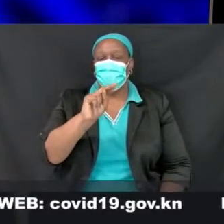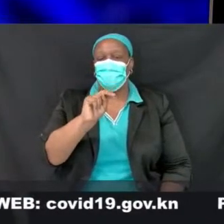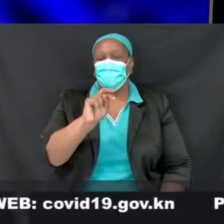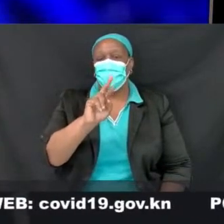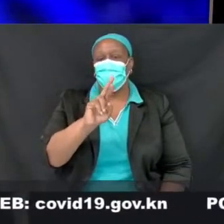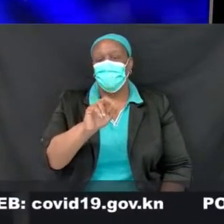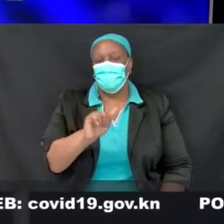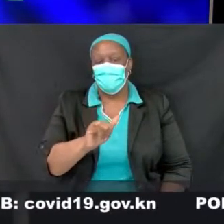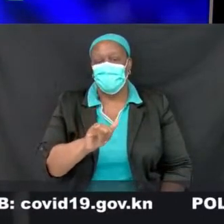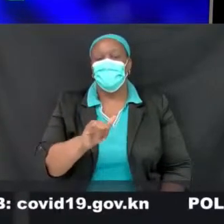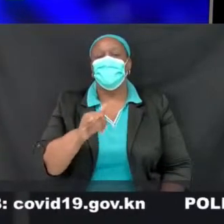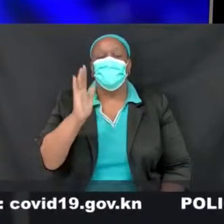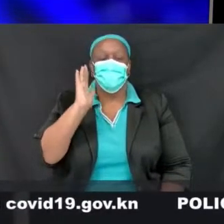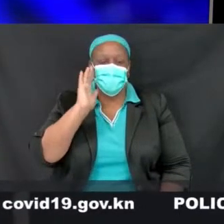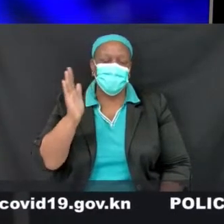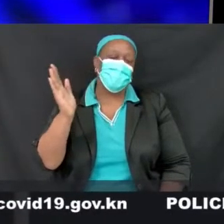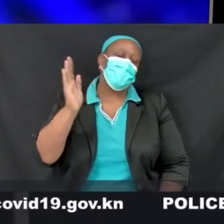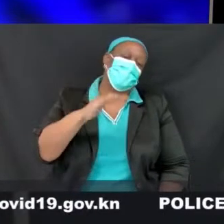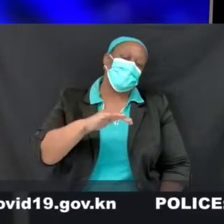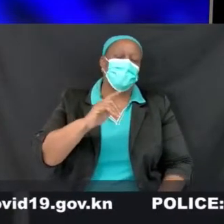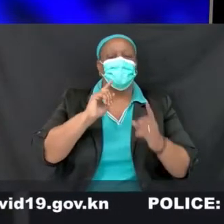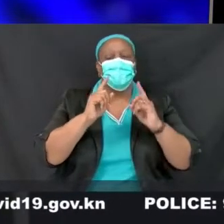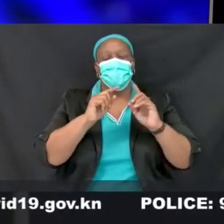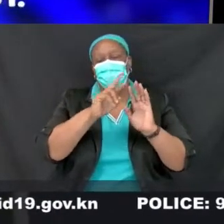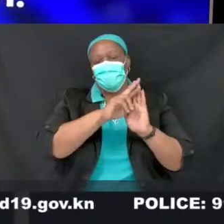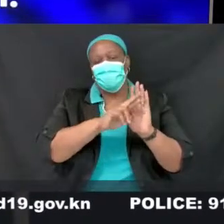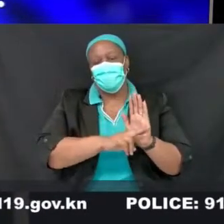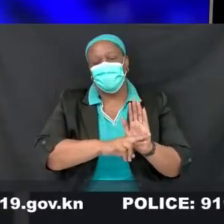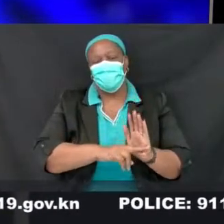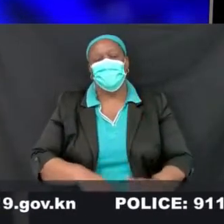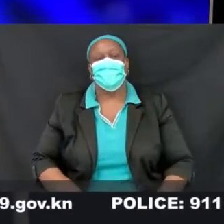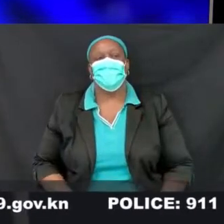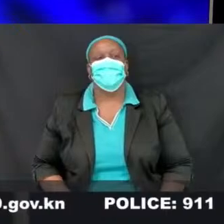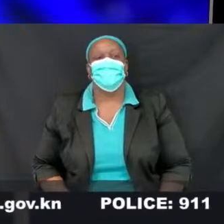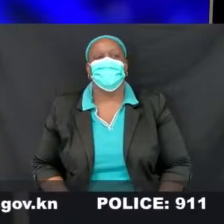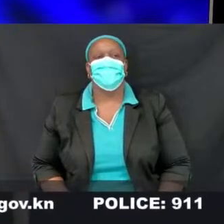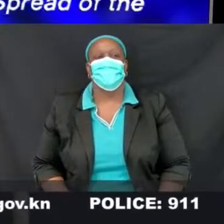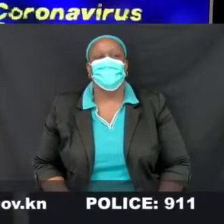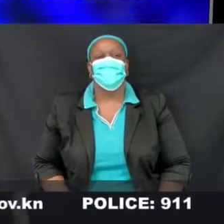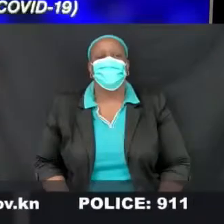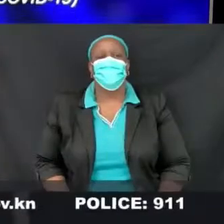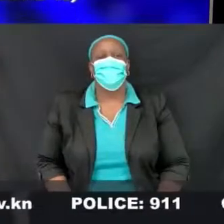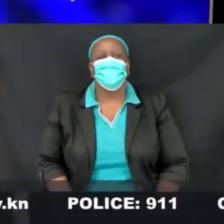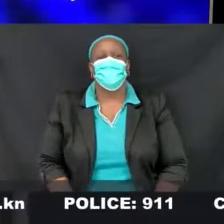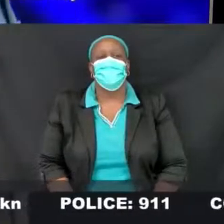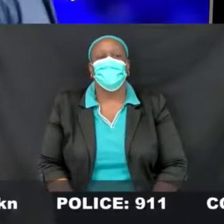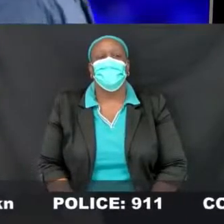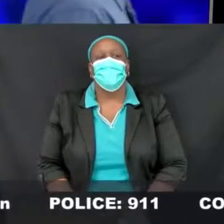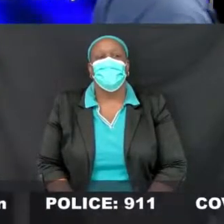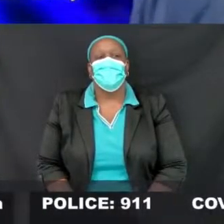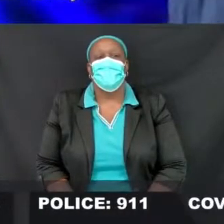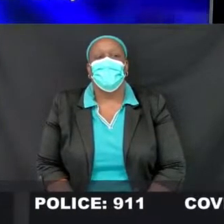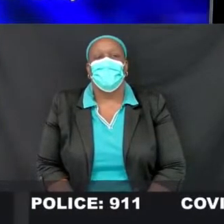the regulations for the COVID-19.